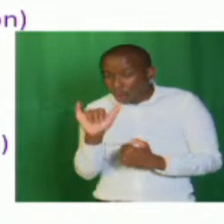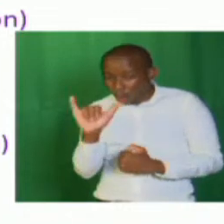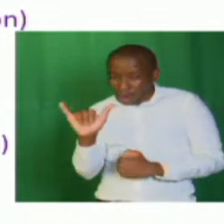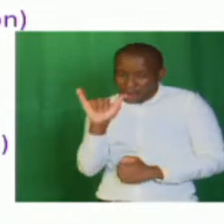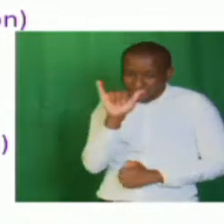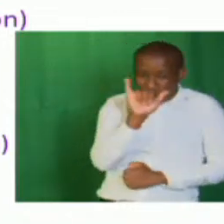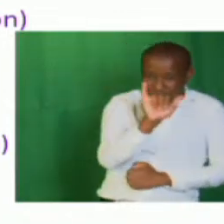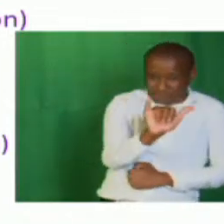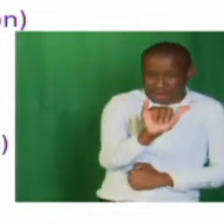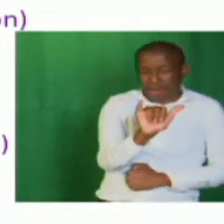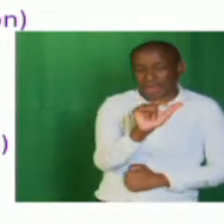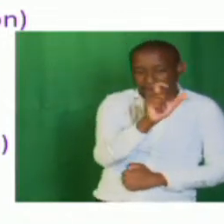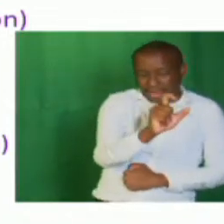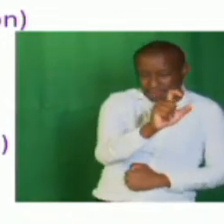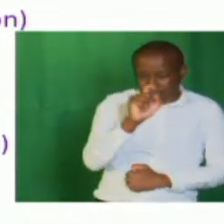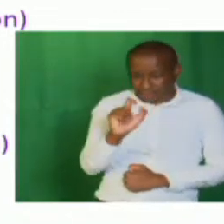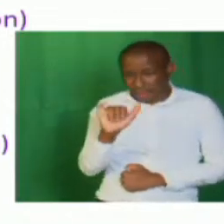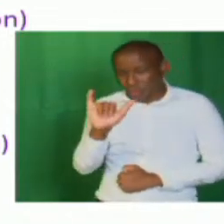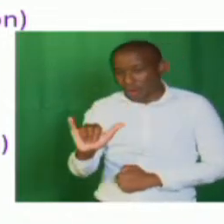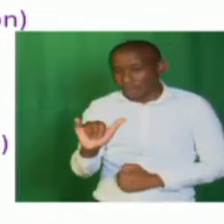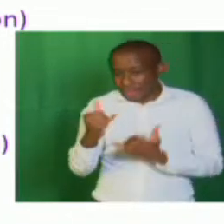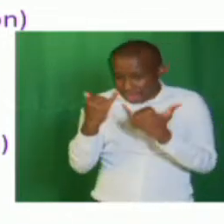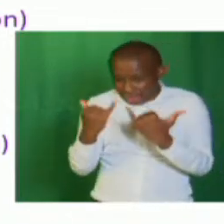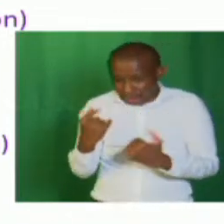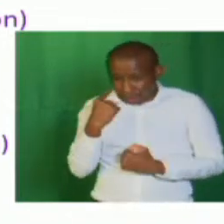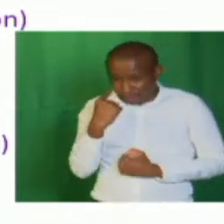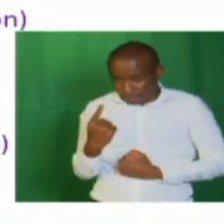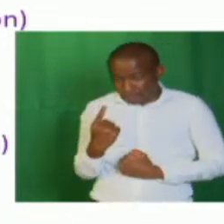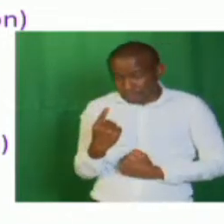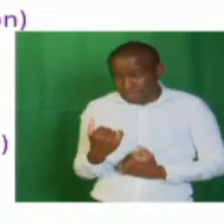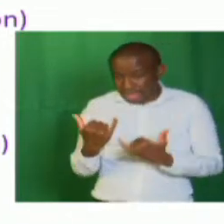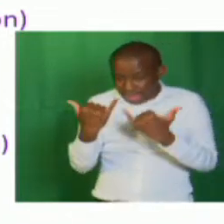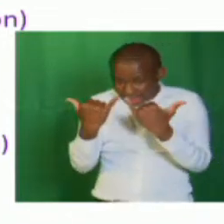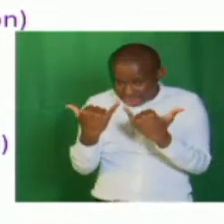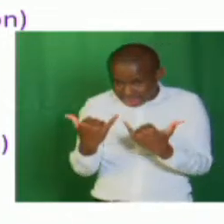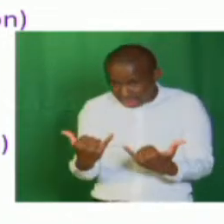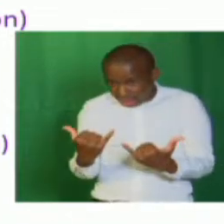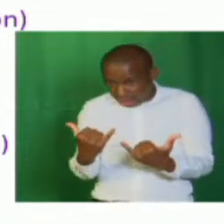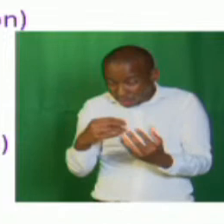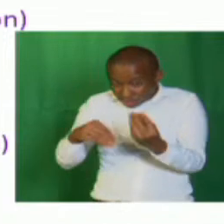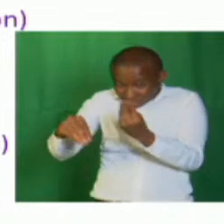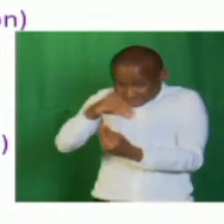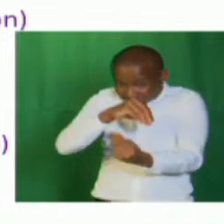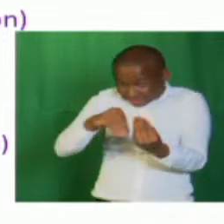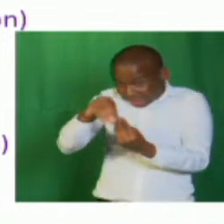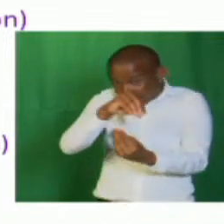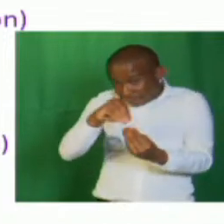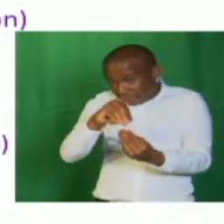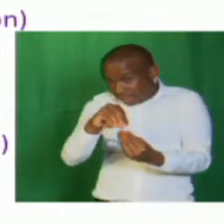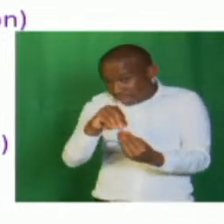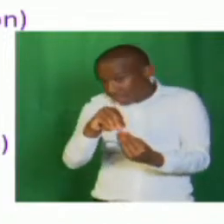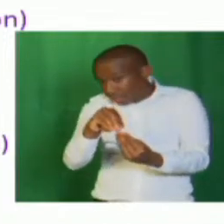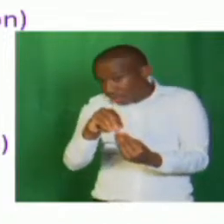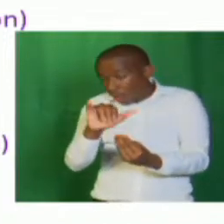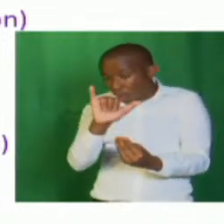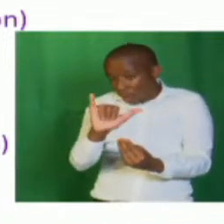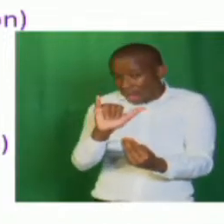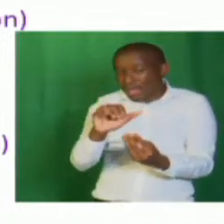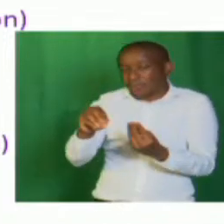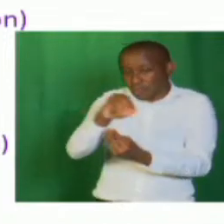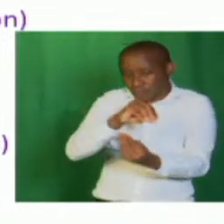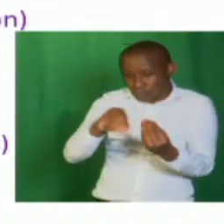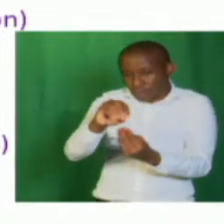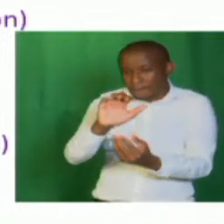The y has moved to where there was x. And then we then change the subject of the formula, expressing it in terms of